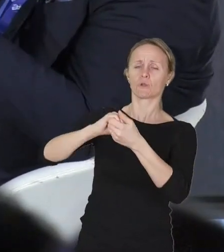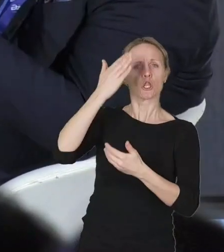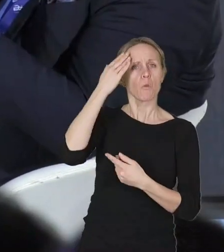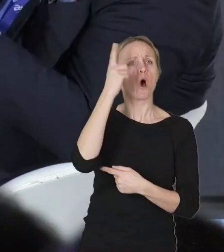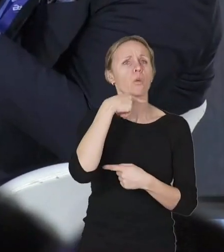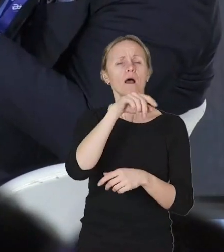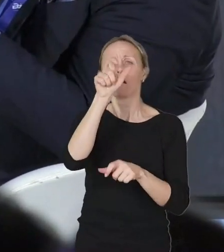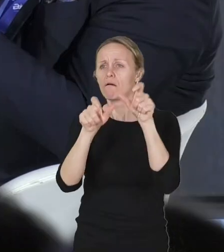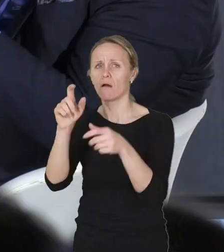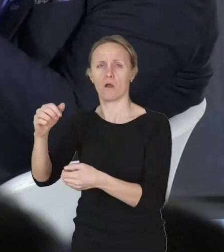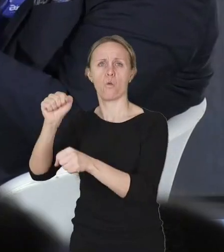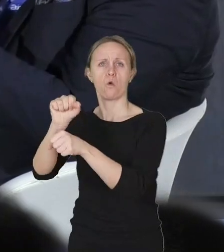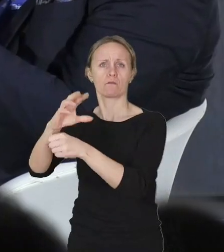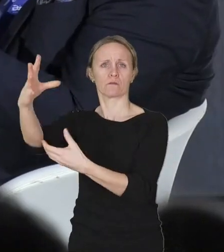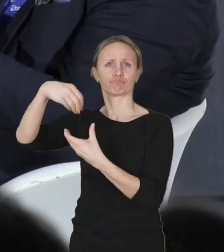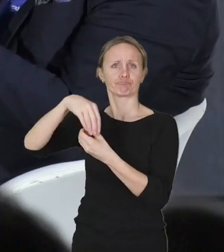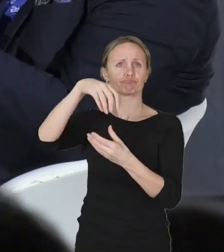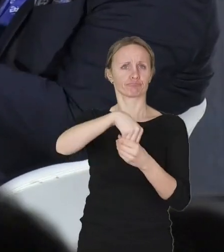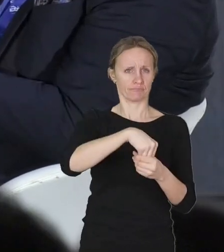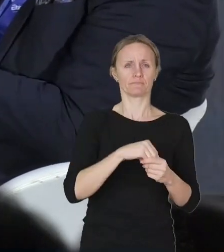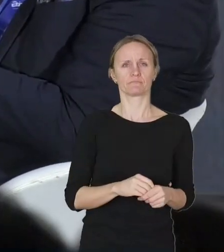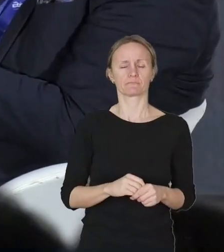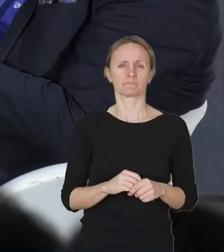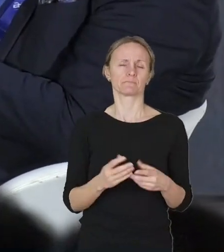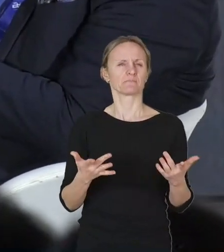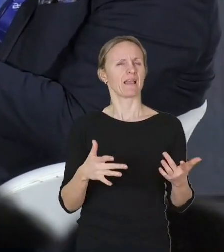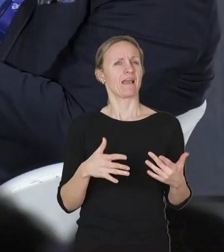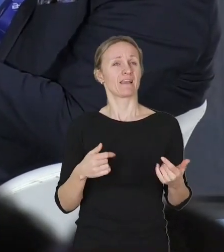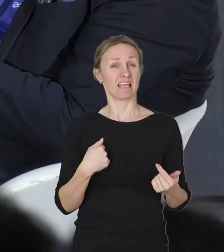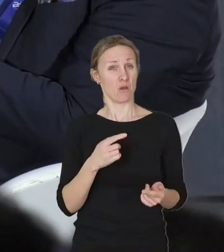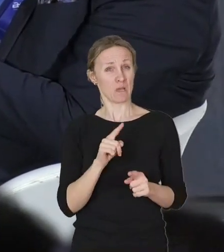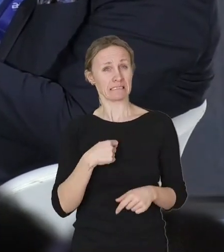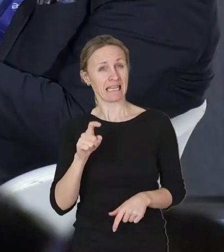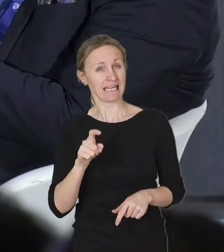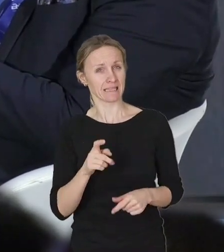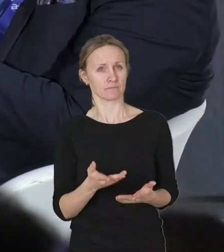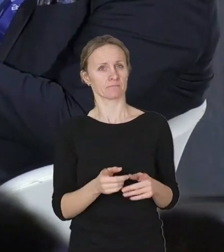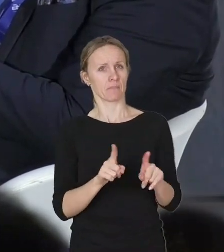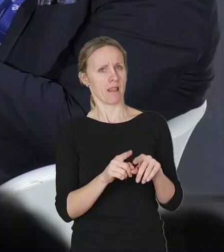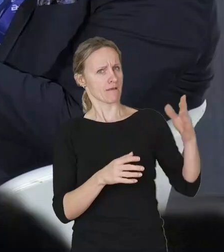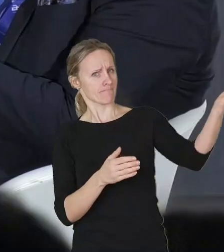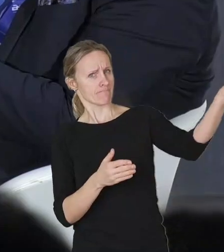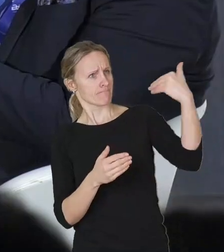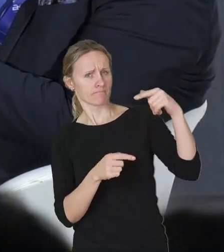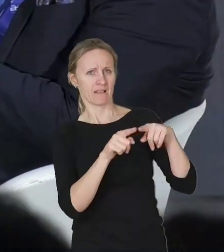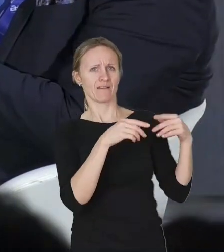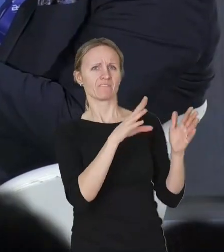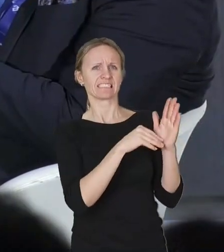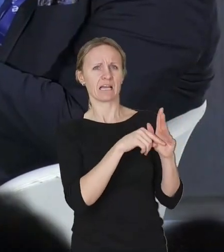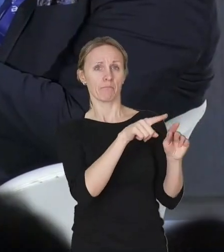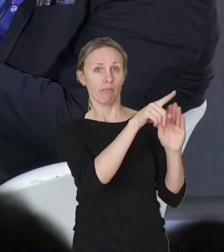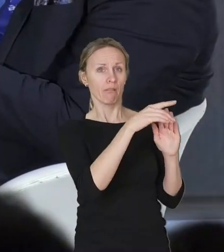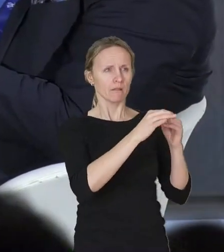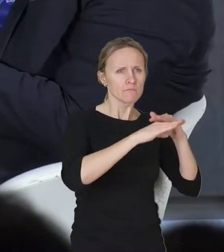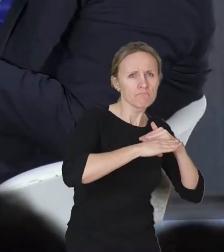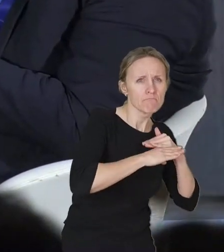on ice, and it's not possible physically. Maybe we should those actors, those companies somewhere else, maybe